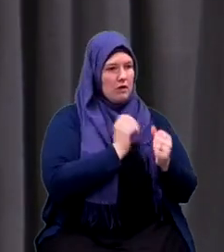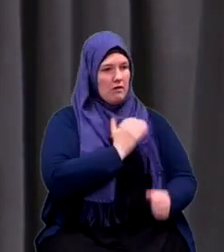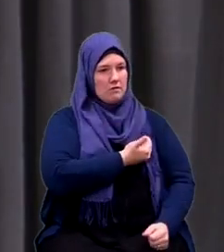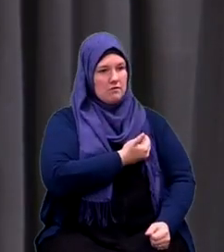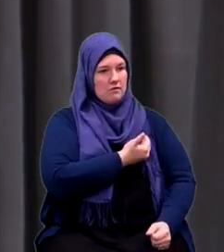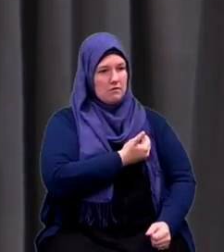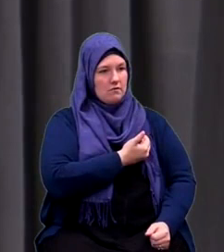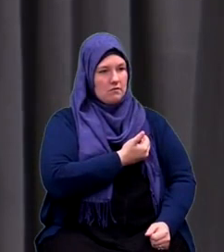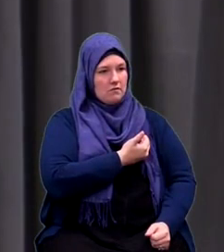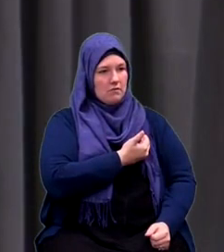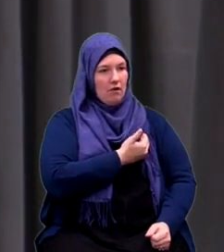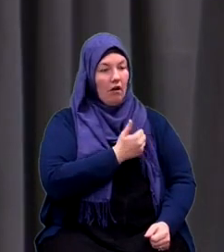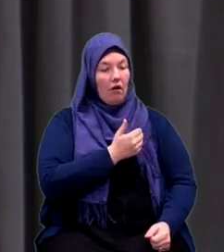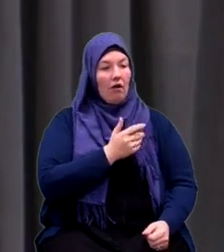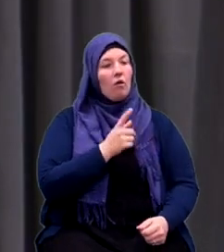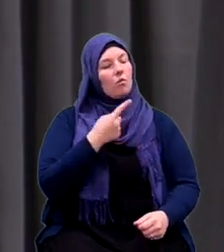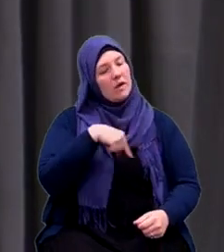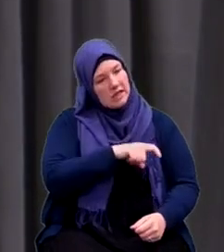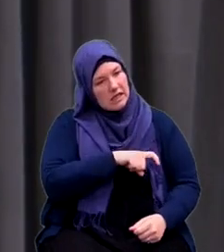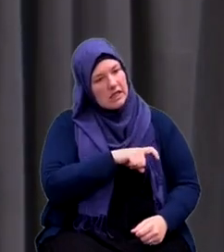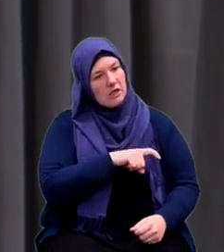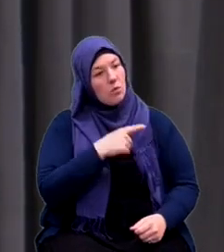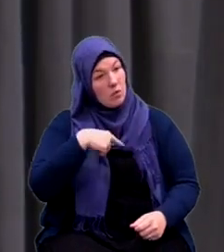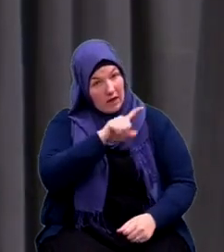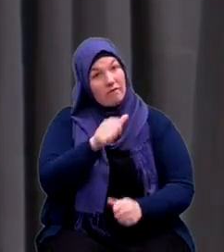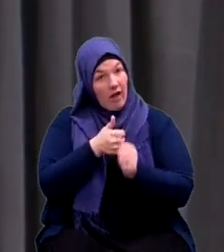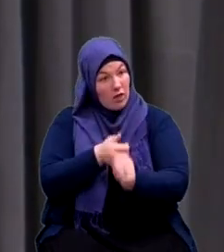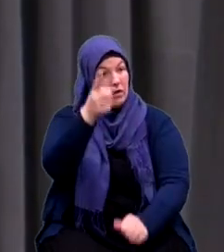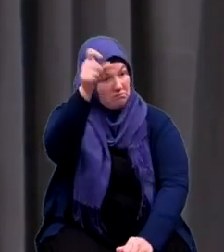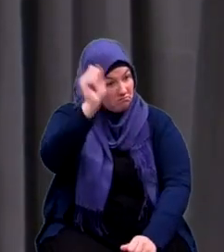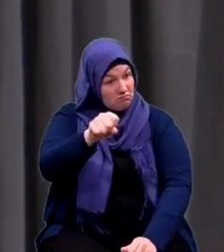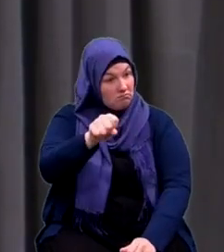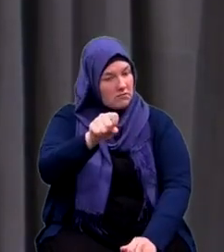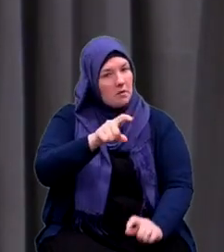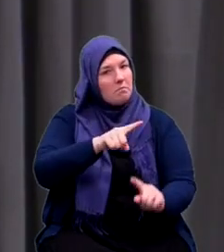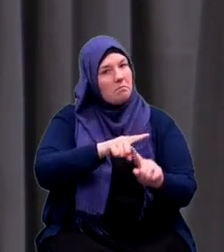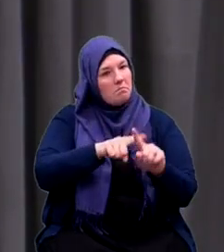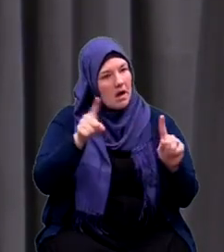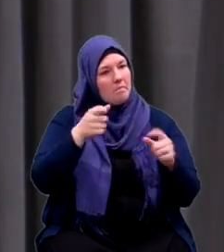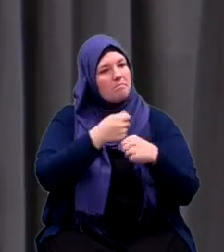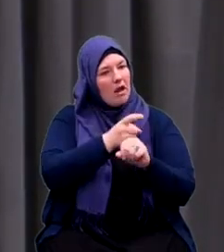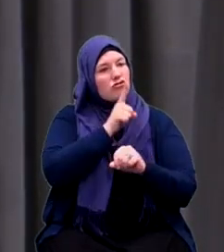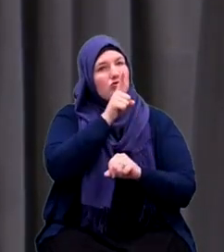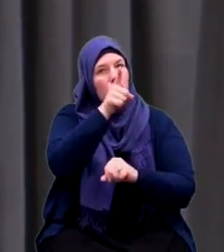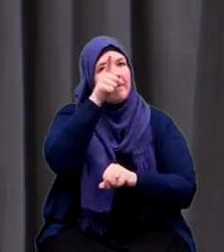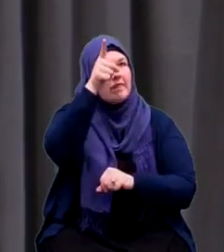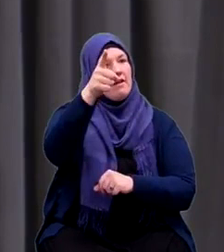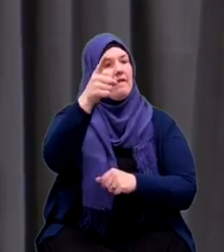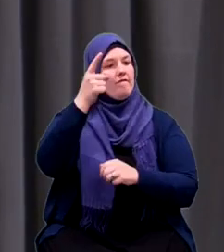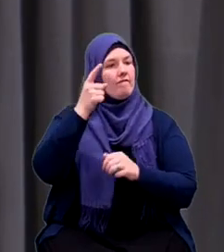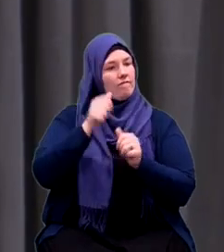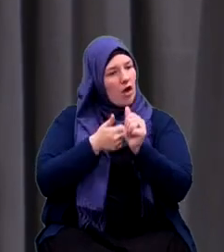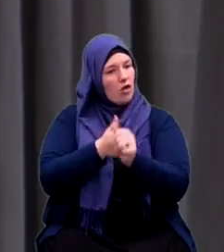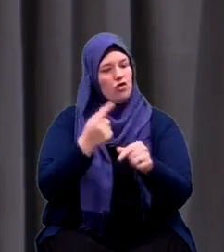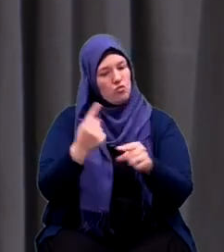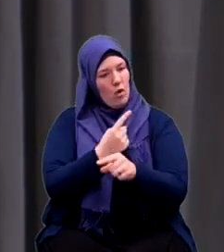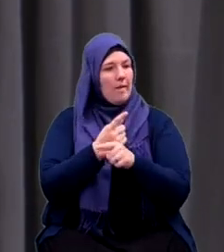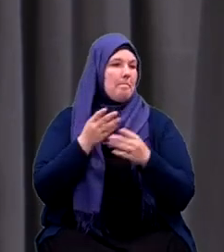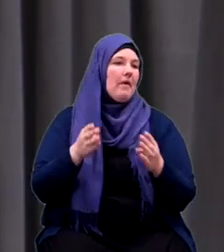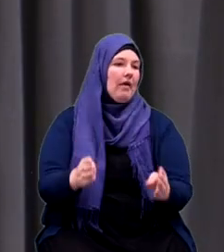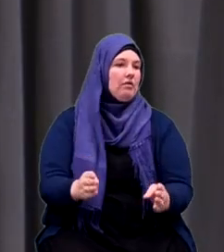commands and to follow their footsteps so long as they are following the footsteps of the Prophet